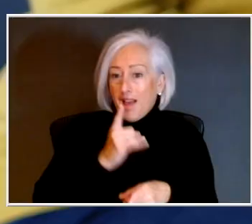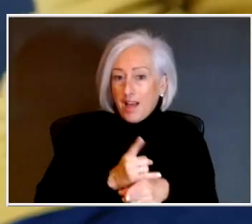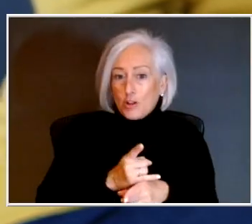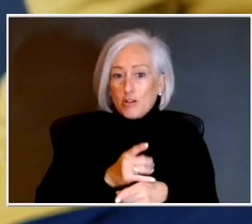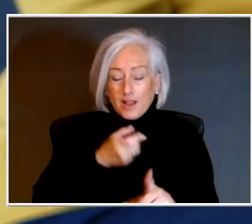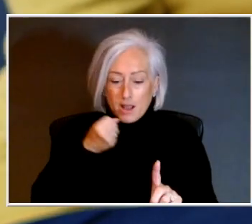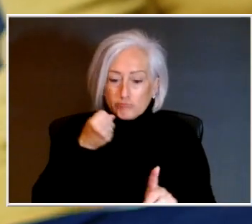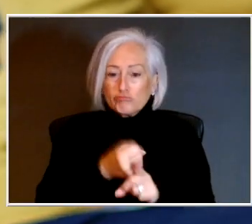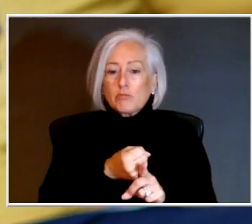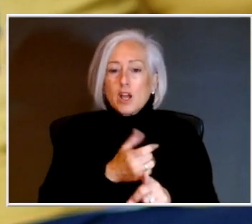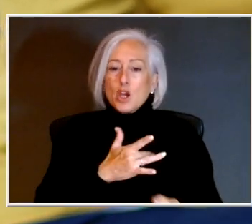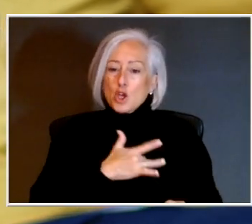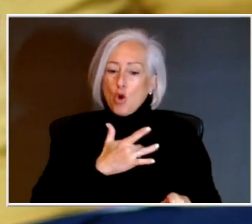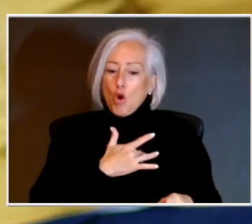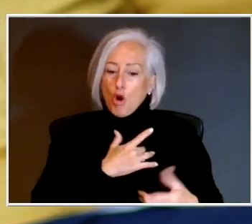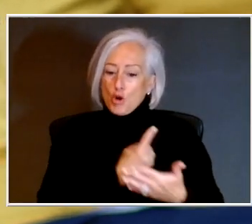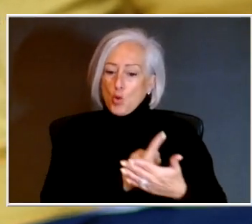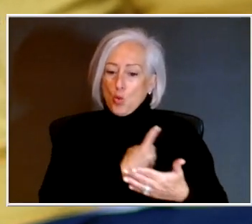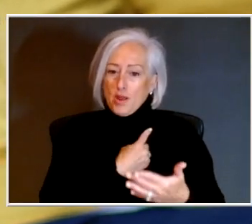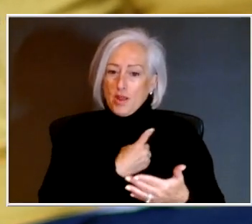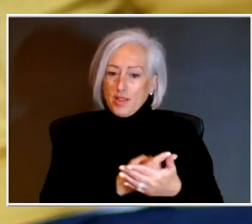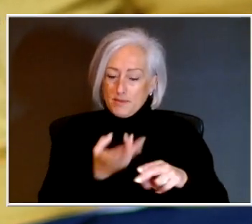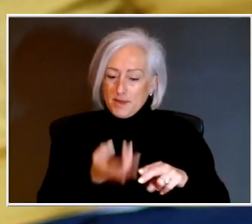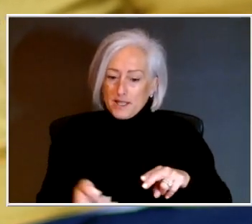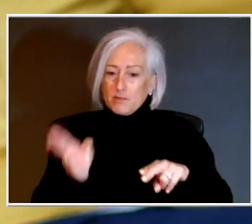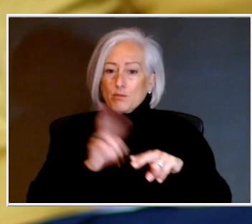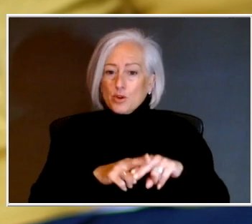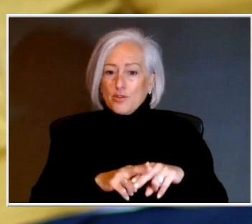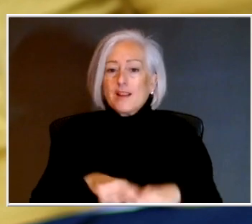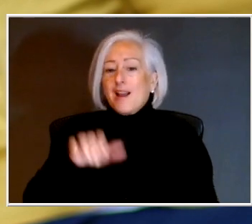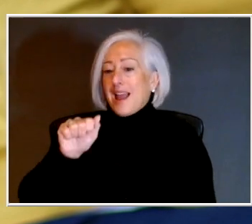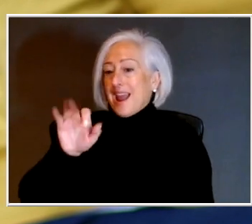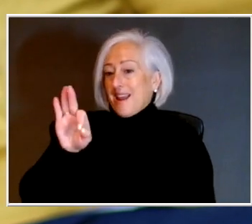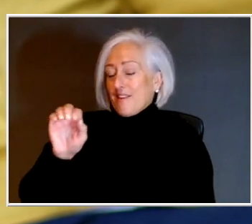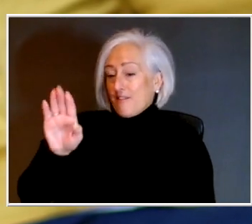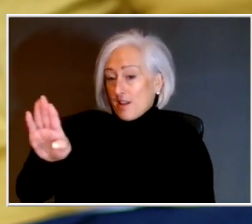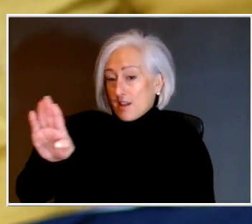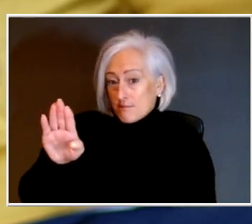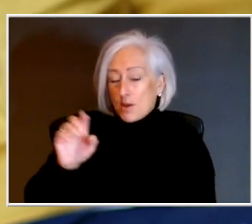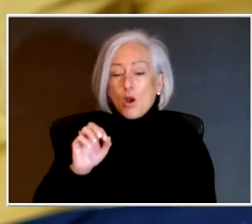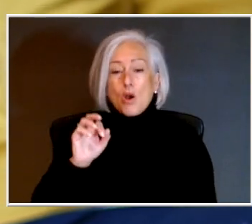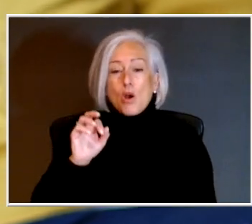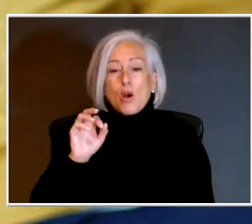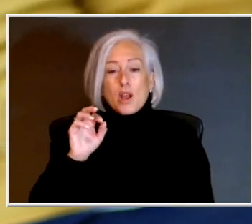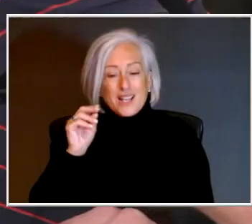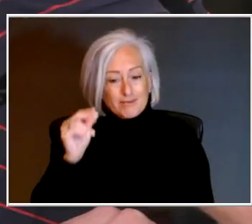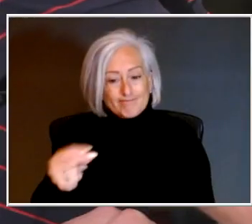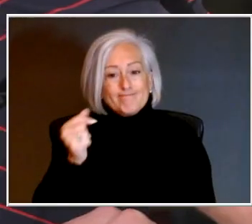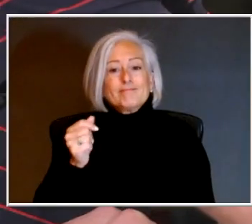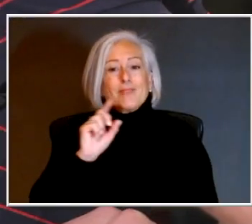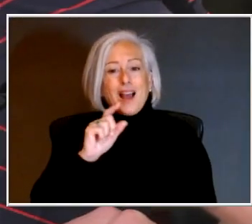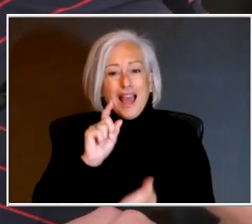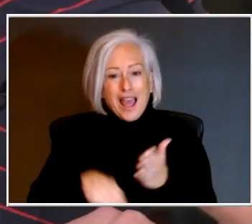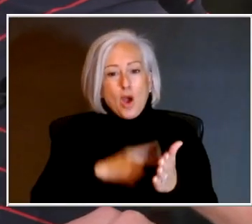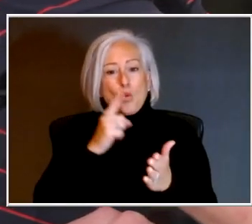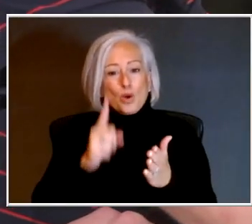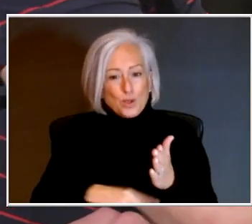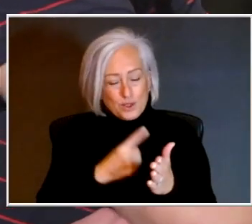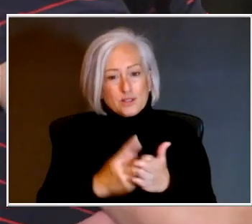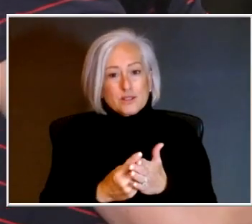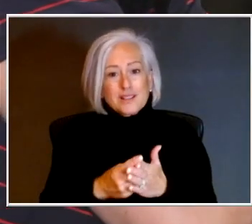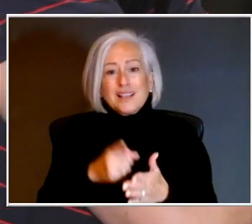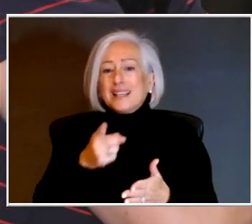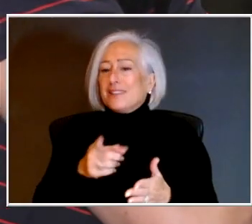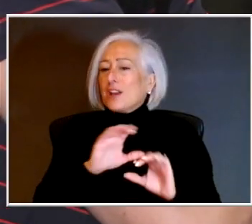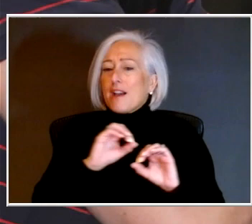rhythm, significantly increasing your chances of atrial fibrillation within just a couple of hours, even if you have no